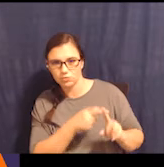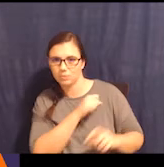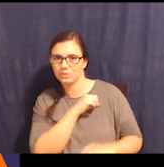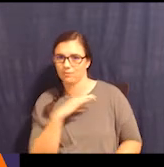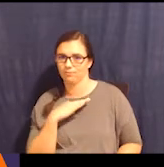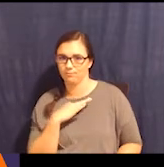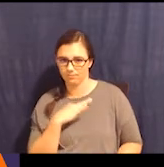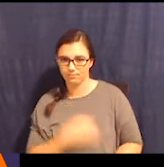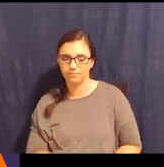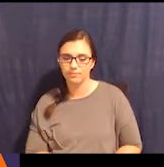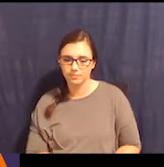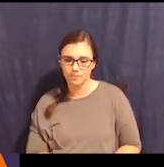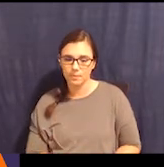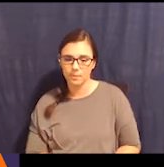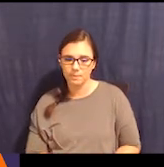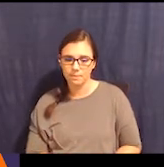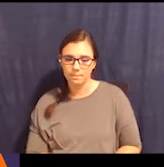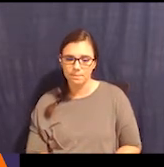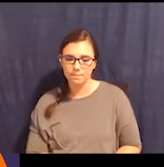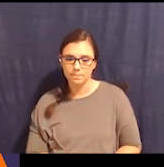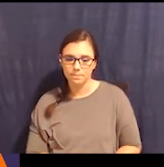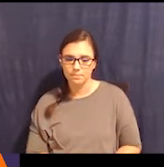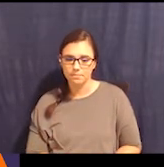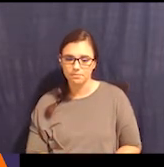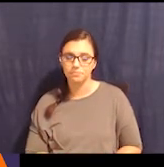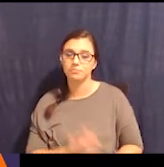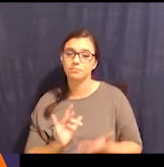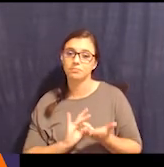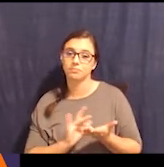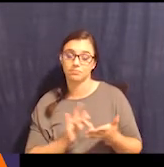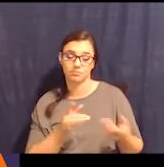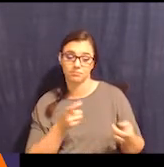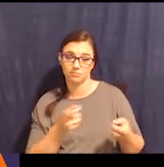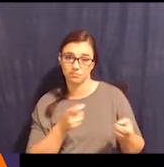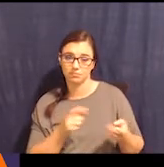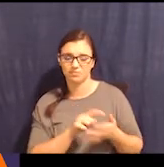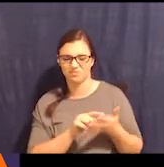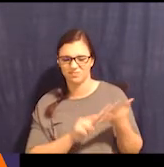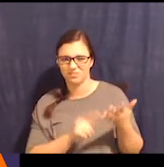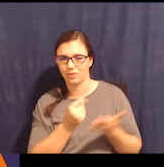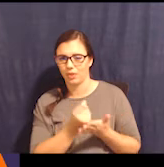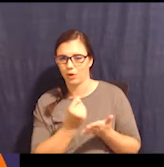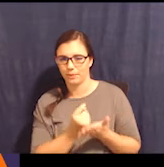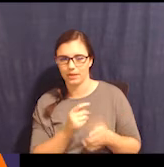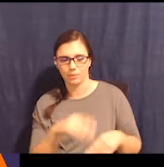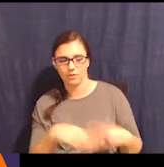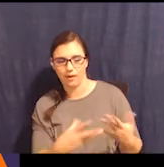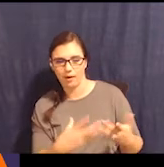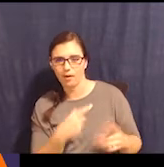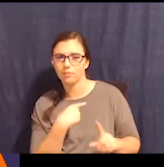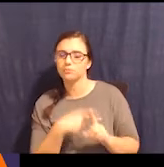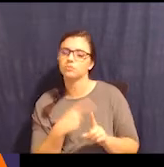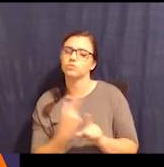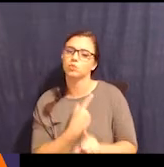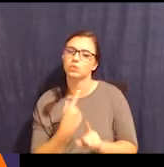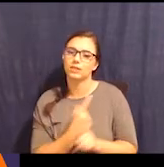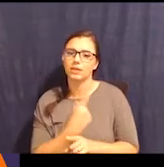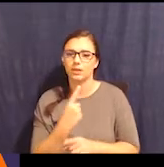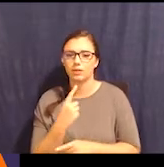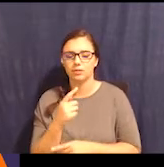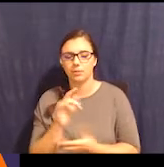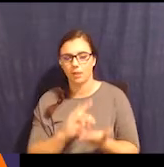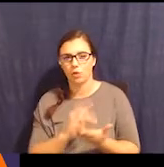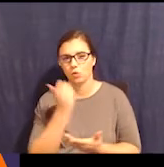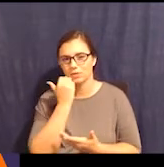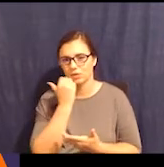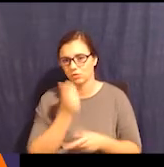Medication management and various therapies are provided, along with routine medical and dental care. Educational programming,